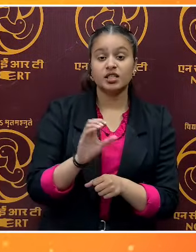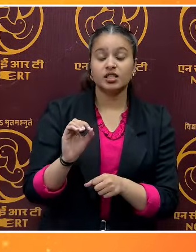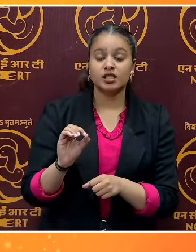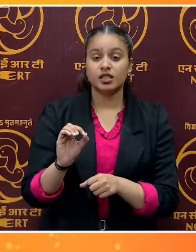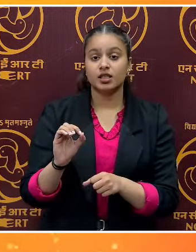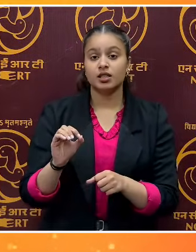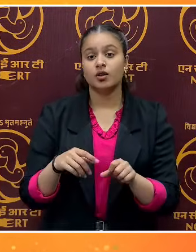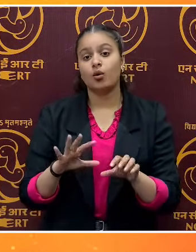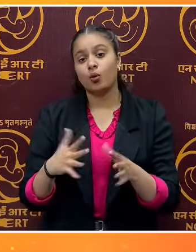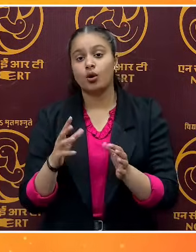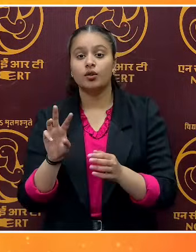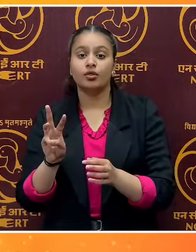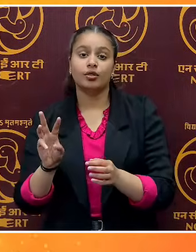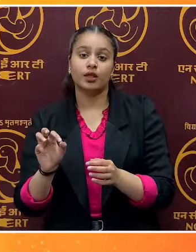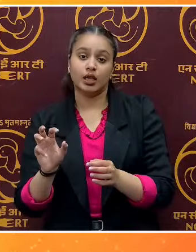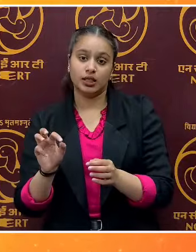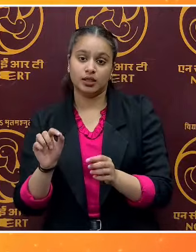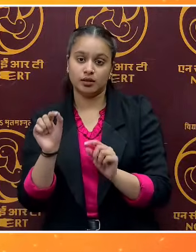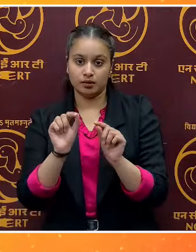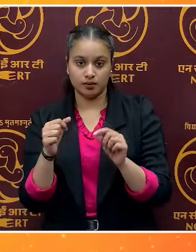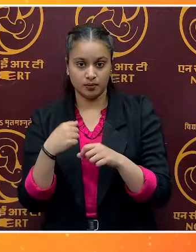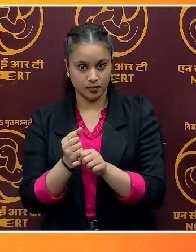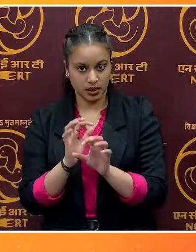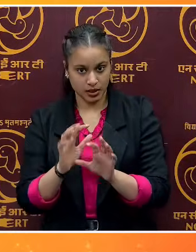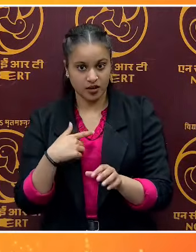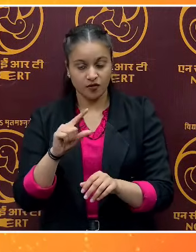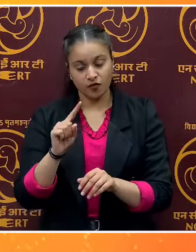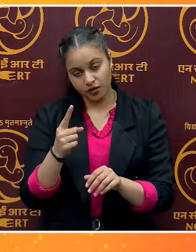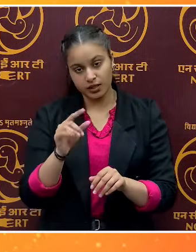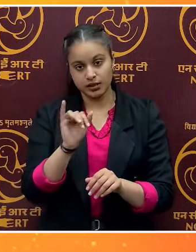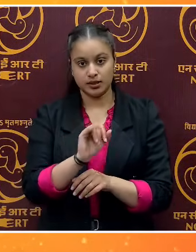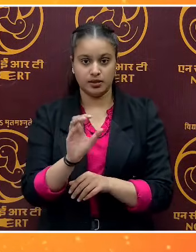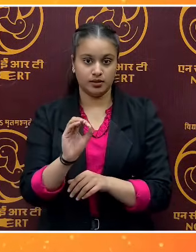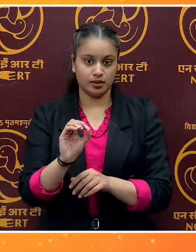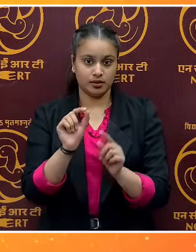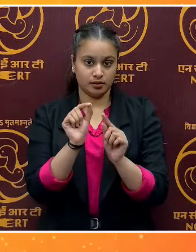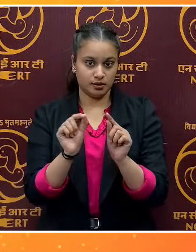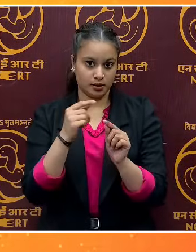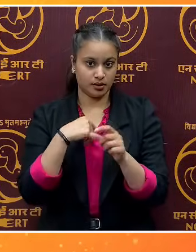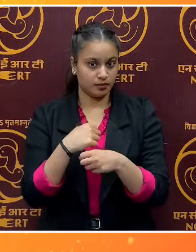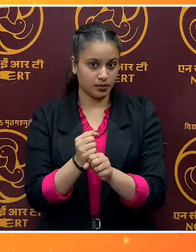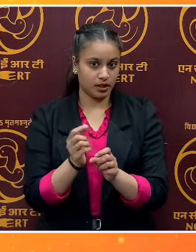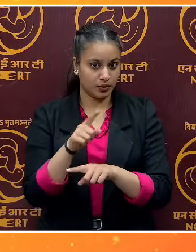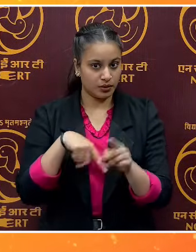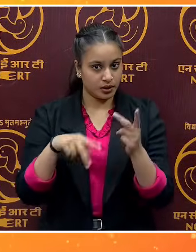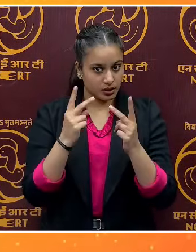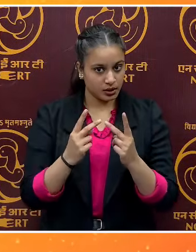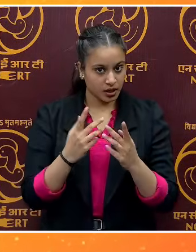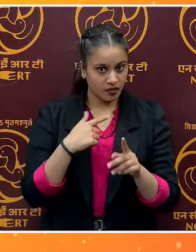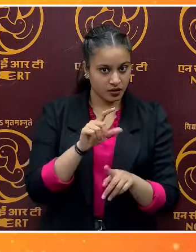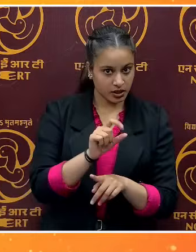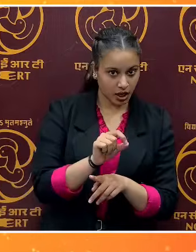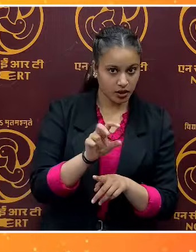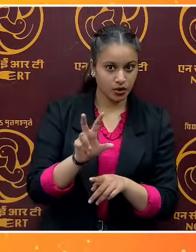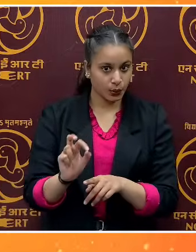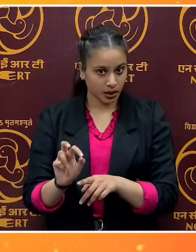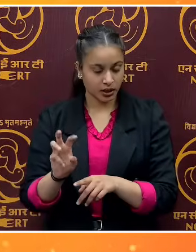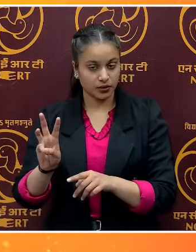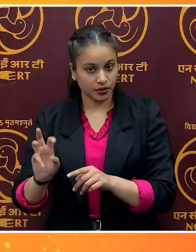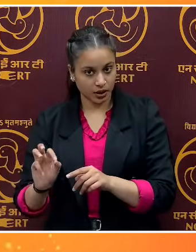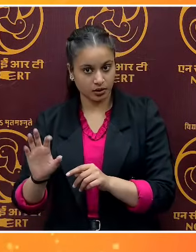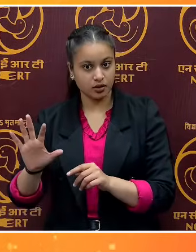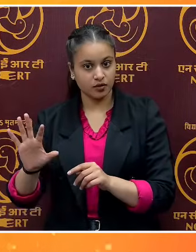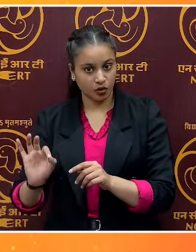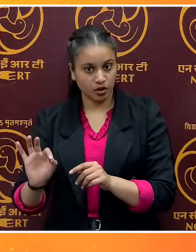and 30 degrees. Let me first construct 60 degrees, children. See, can you see here? We have 10, 20, 30,